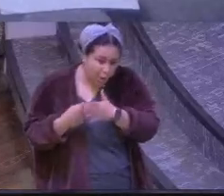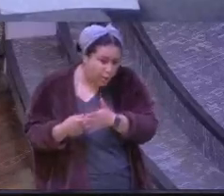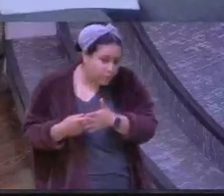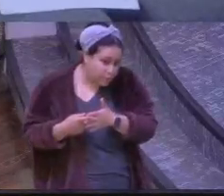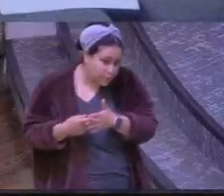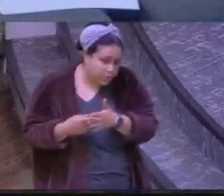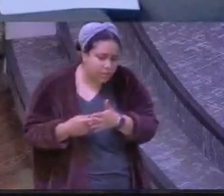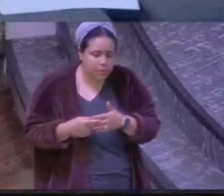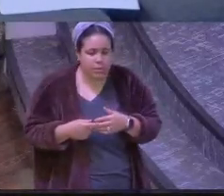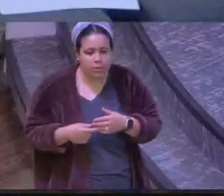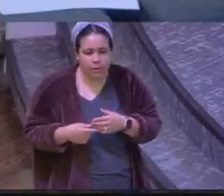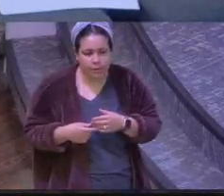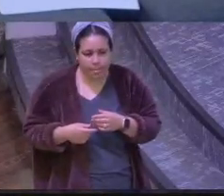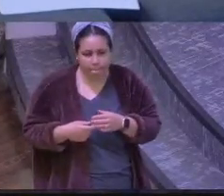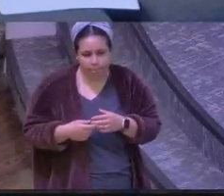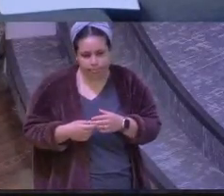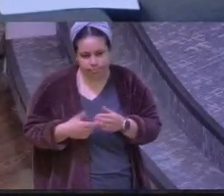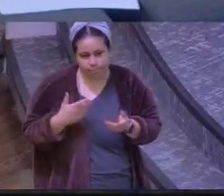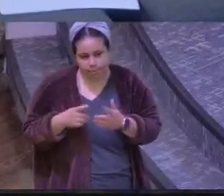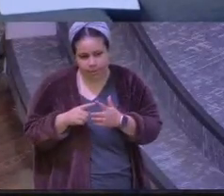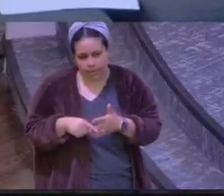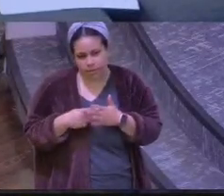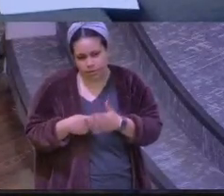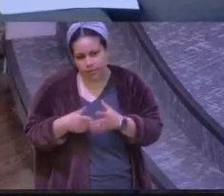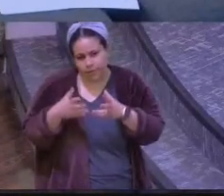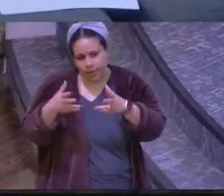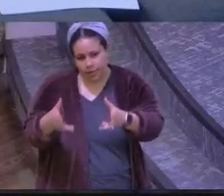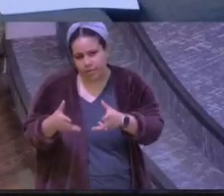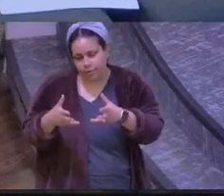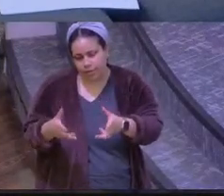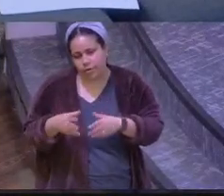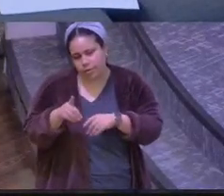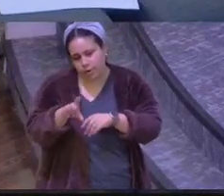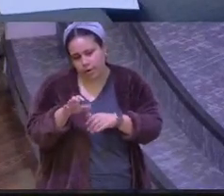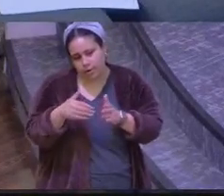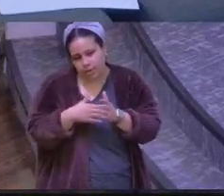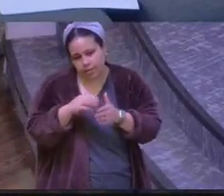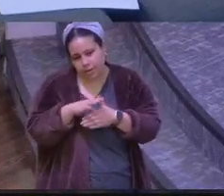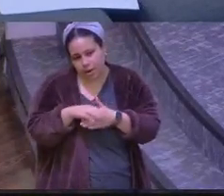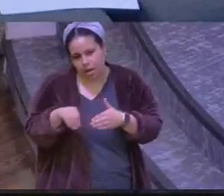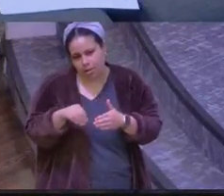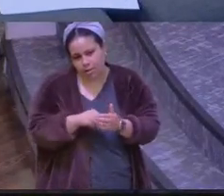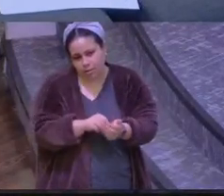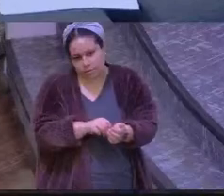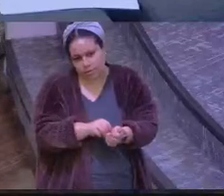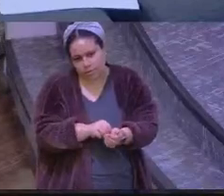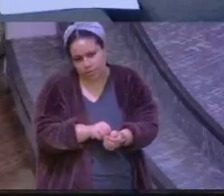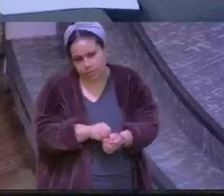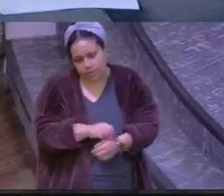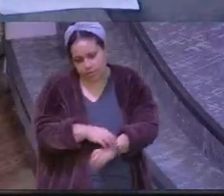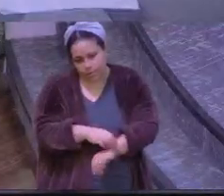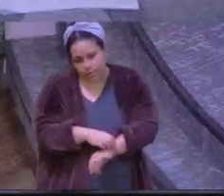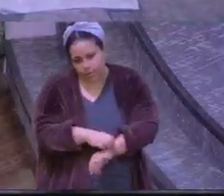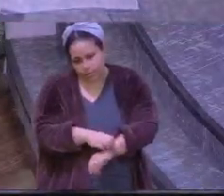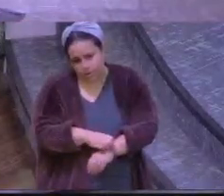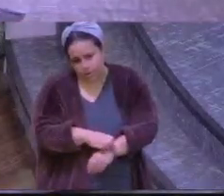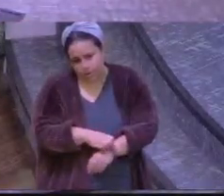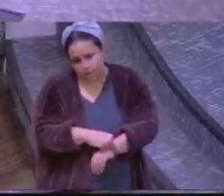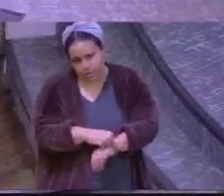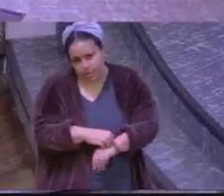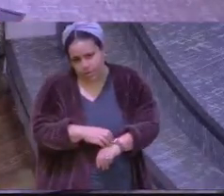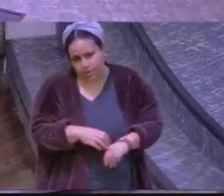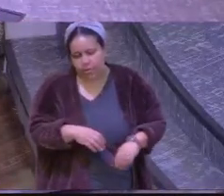And I guess we could start maybe with the leftover $500,000. And but I'd like to see just what your recommendations would